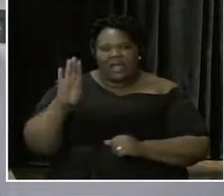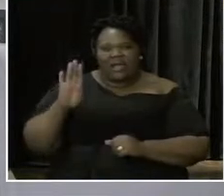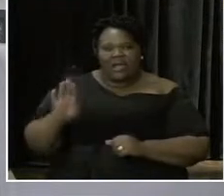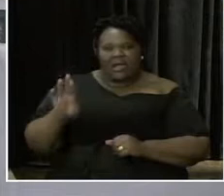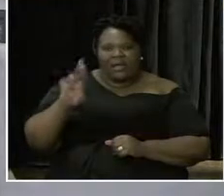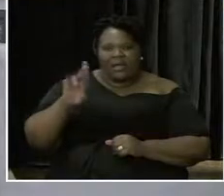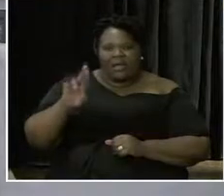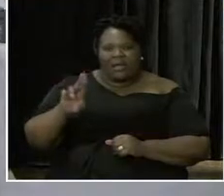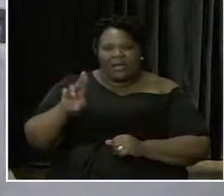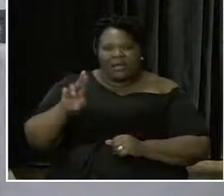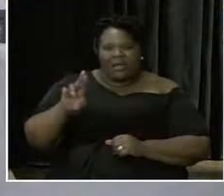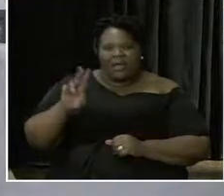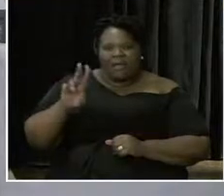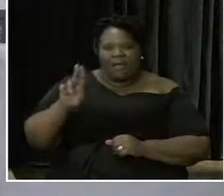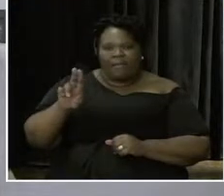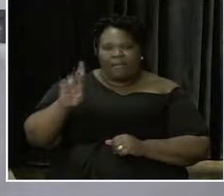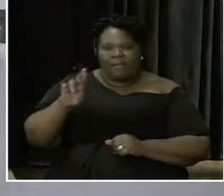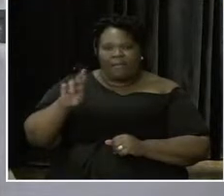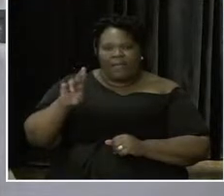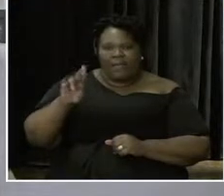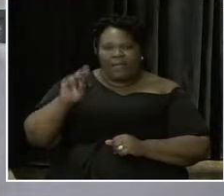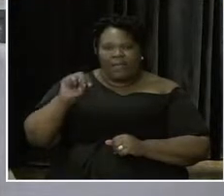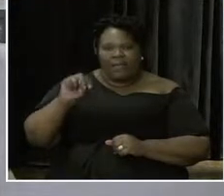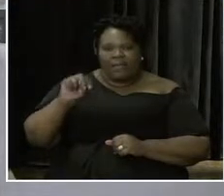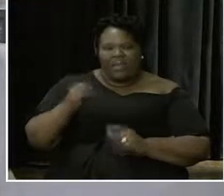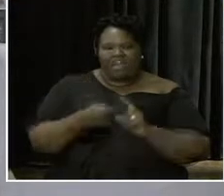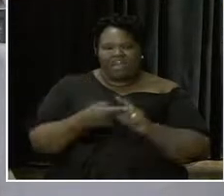please, from the DA.